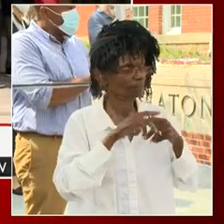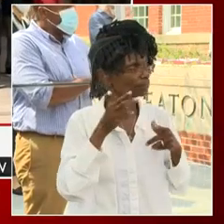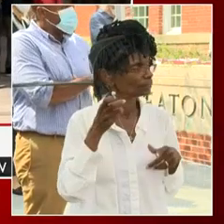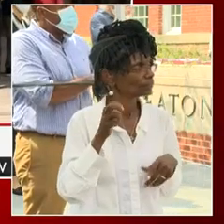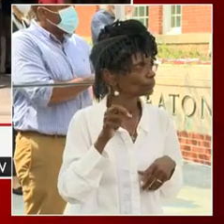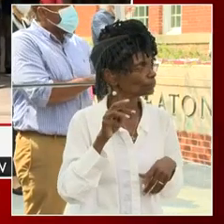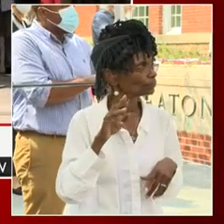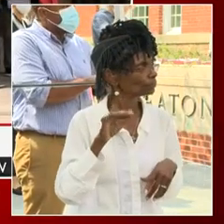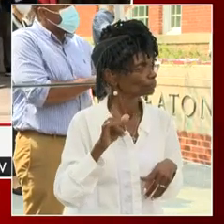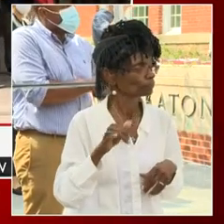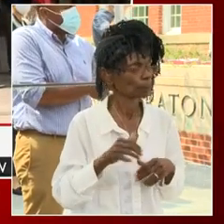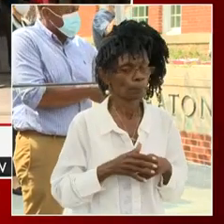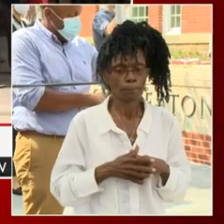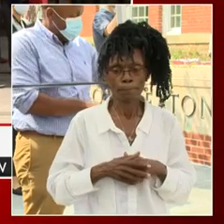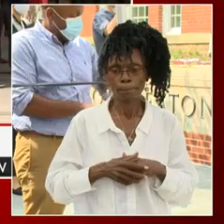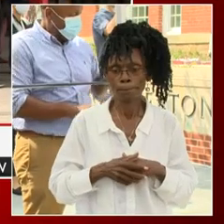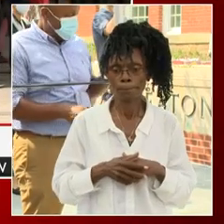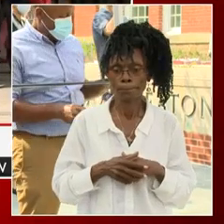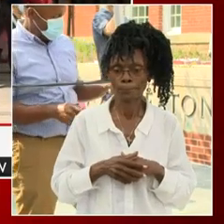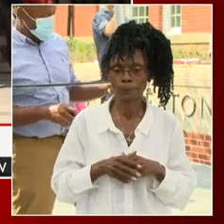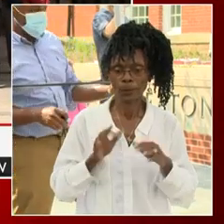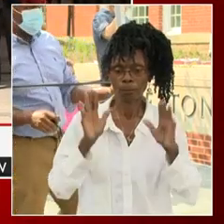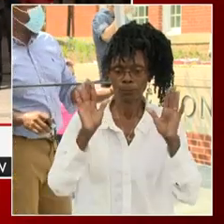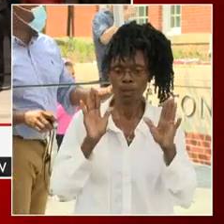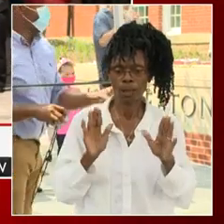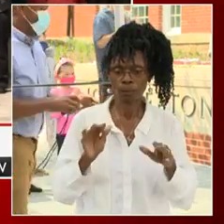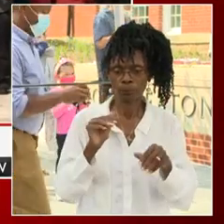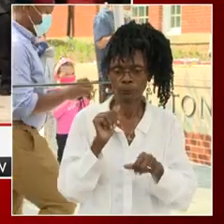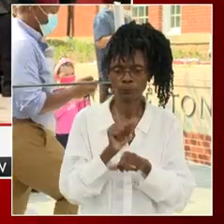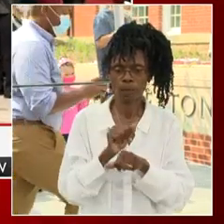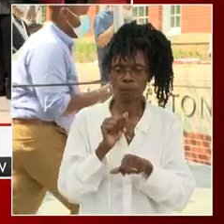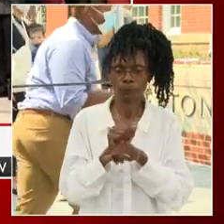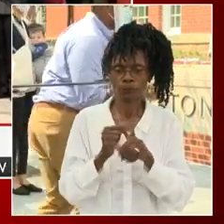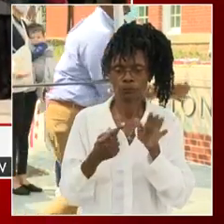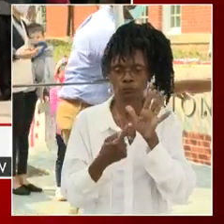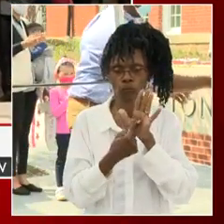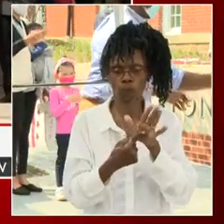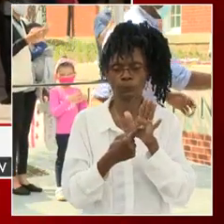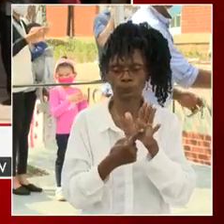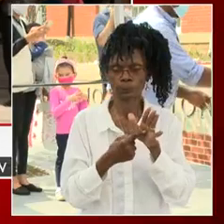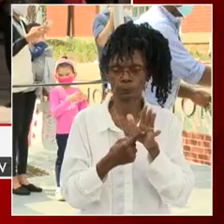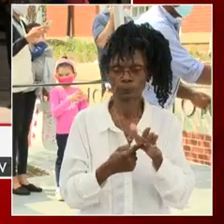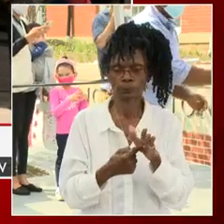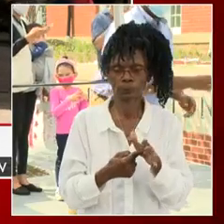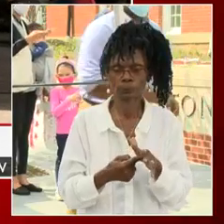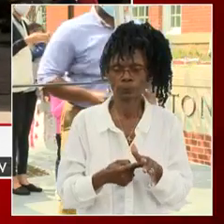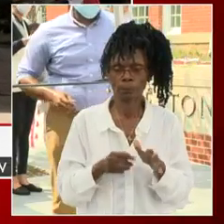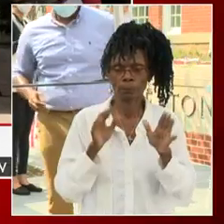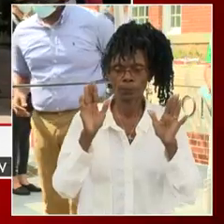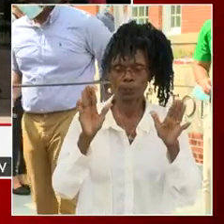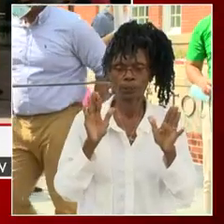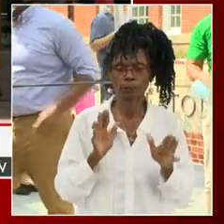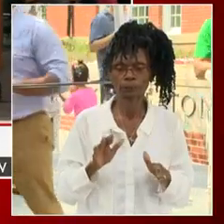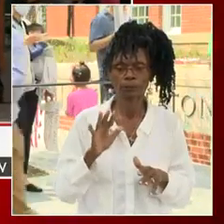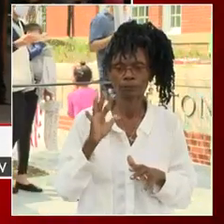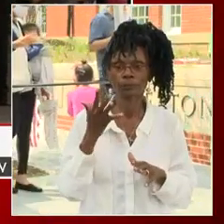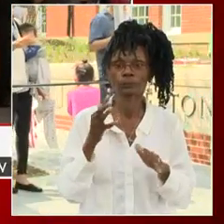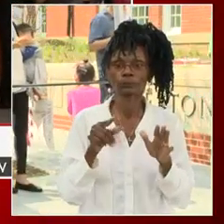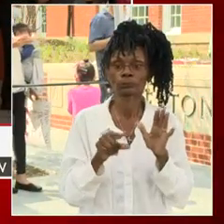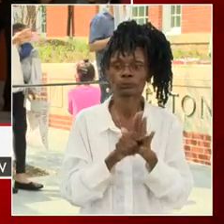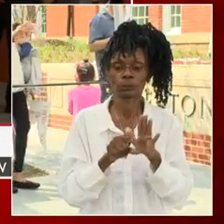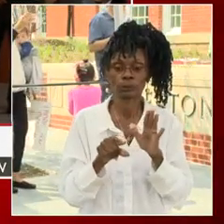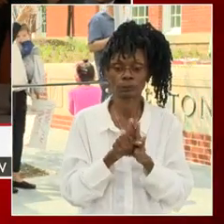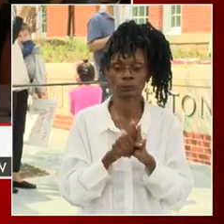He did a fantastic job representing the illustrious fifth grade and his colleagues